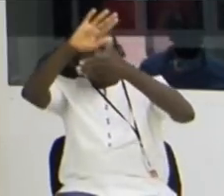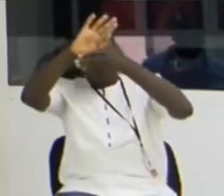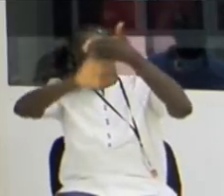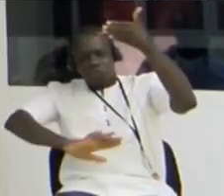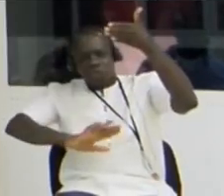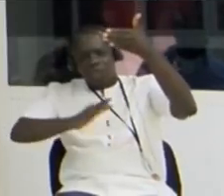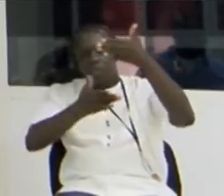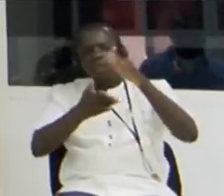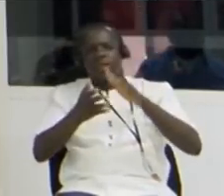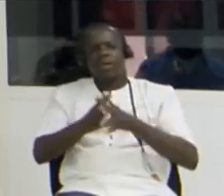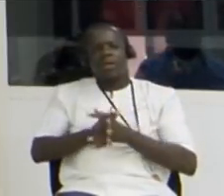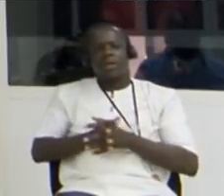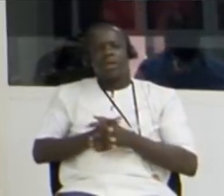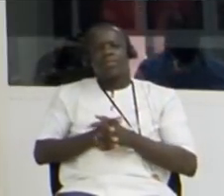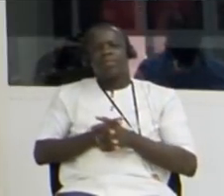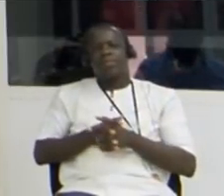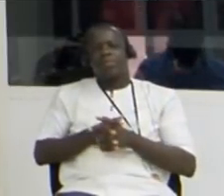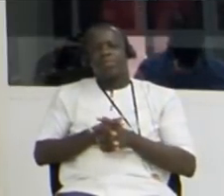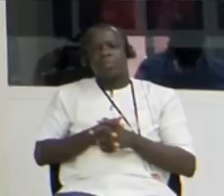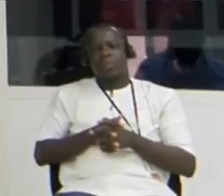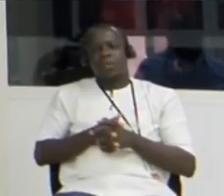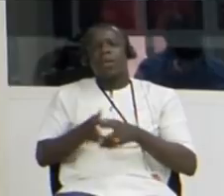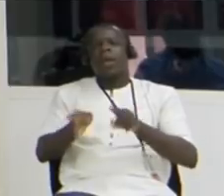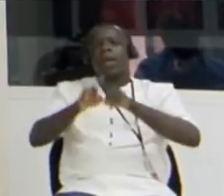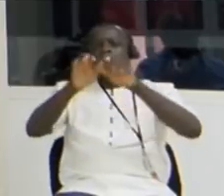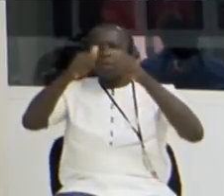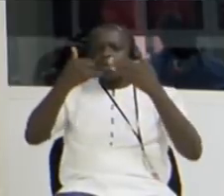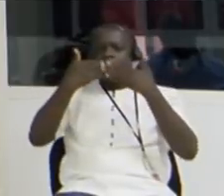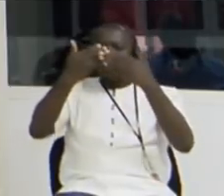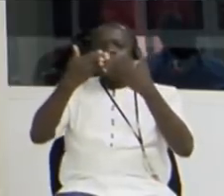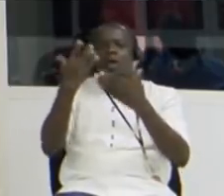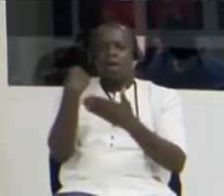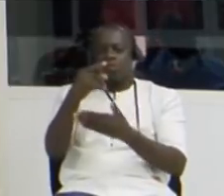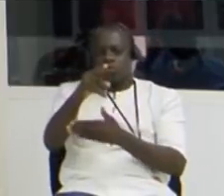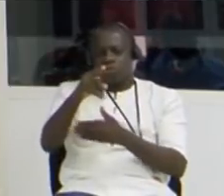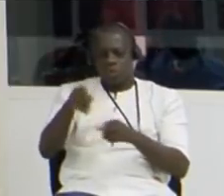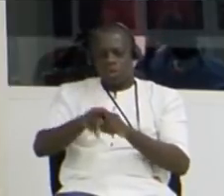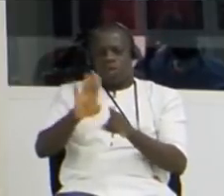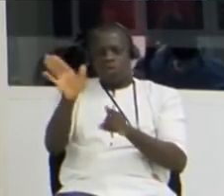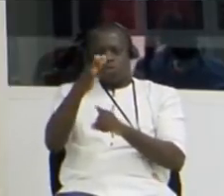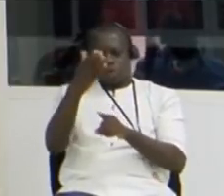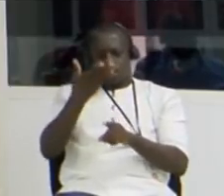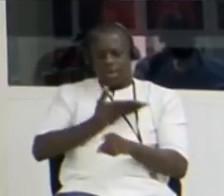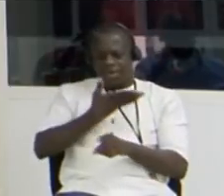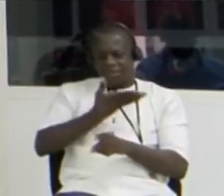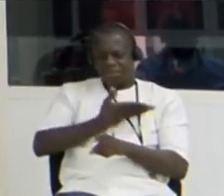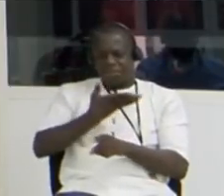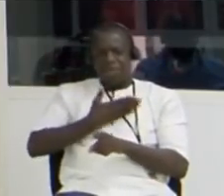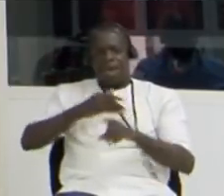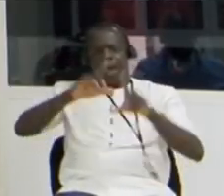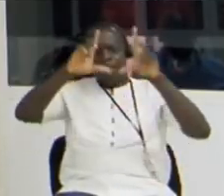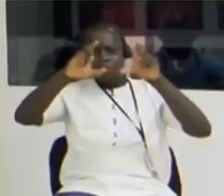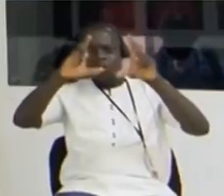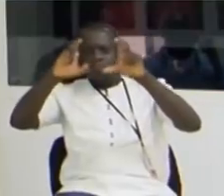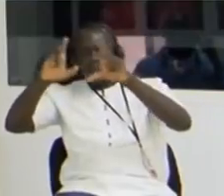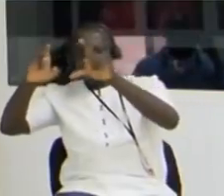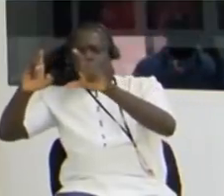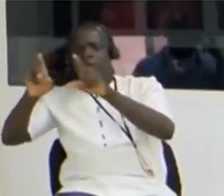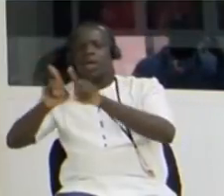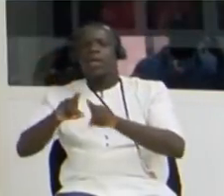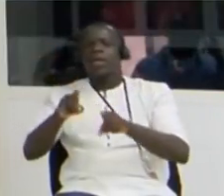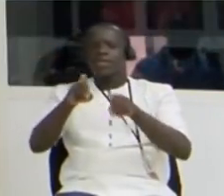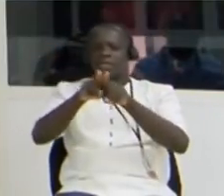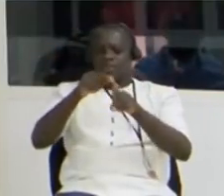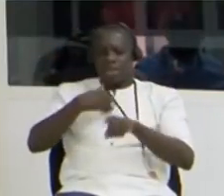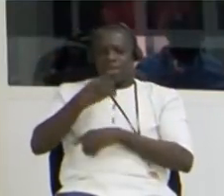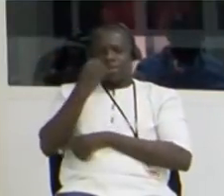And can you tell us how you went about obtaining these photographs? As I said,